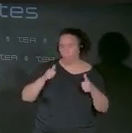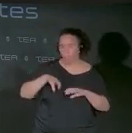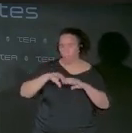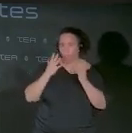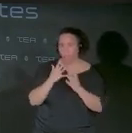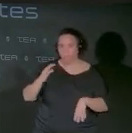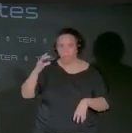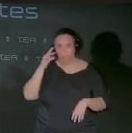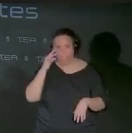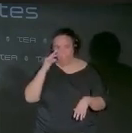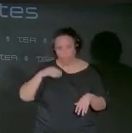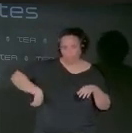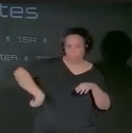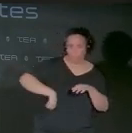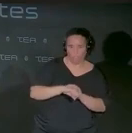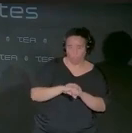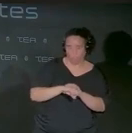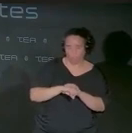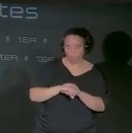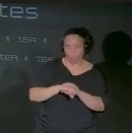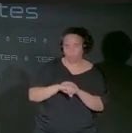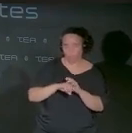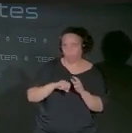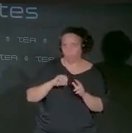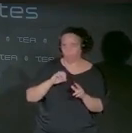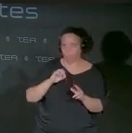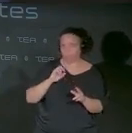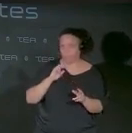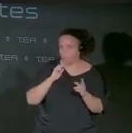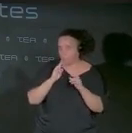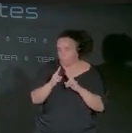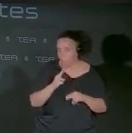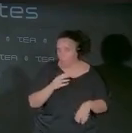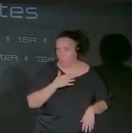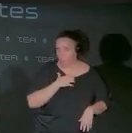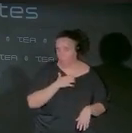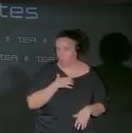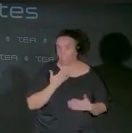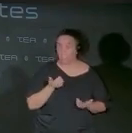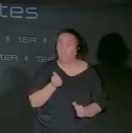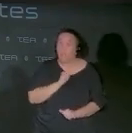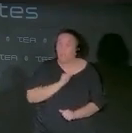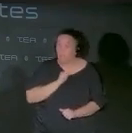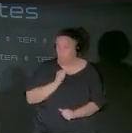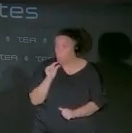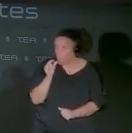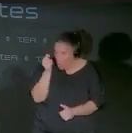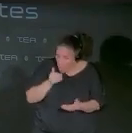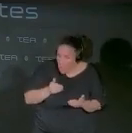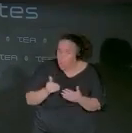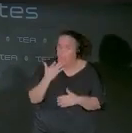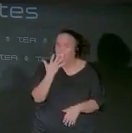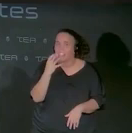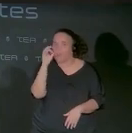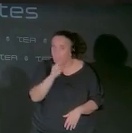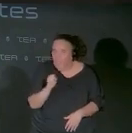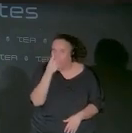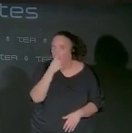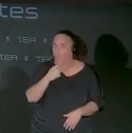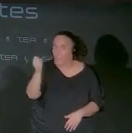it 50 years. Give it 500 years. Give it a million years. Doesn't matter how long you give it. We've got rest of eternity. At some